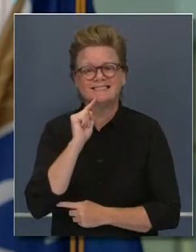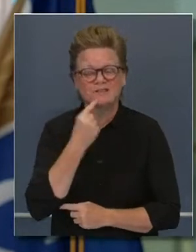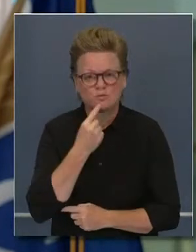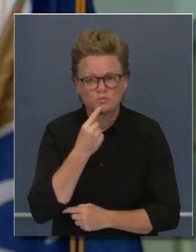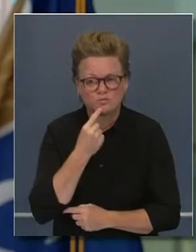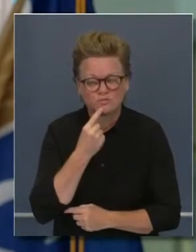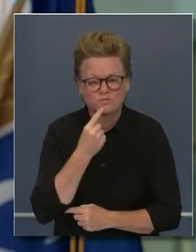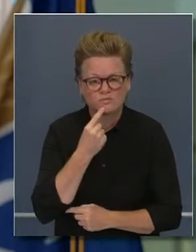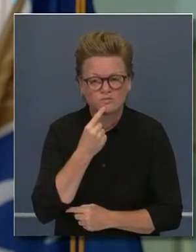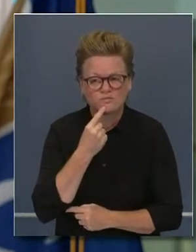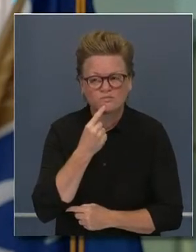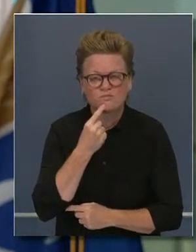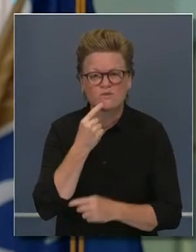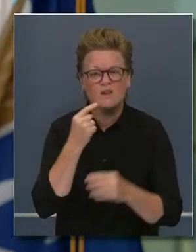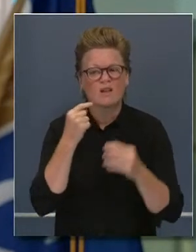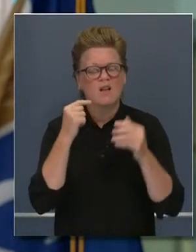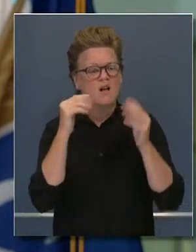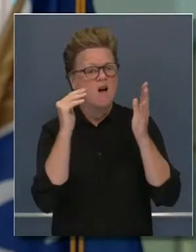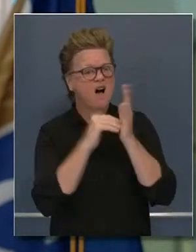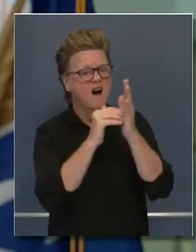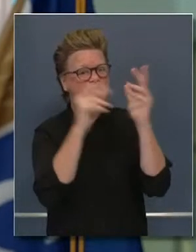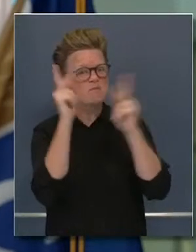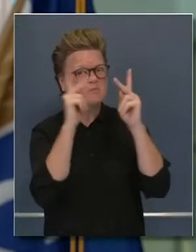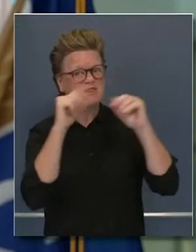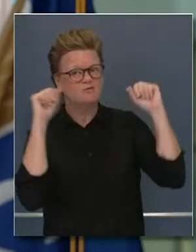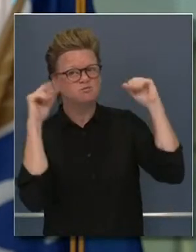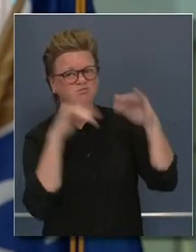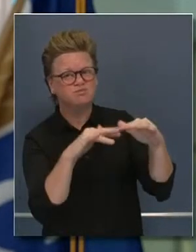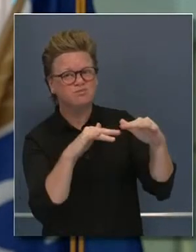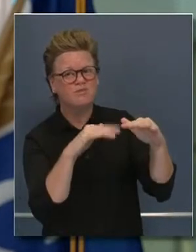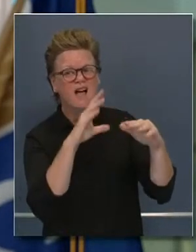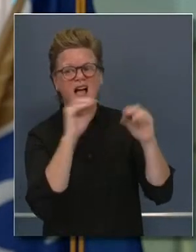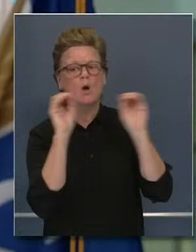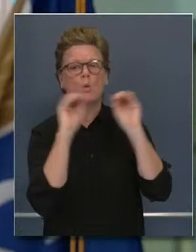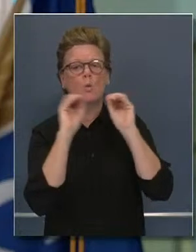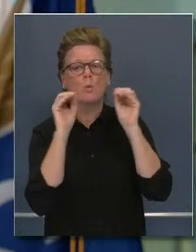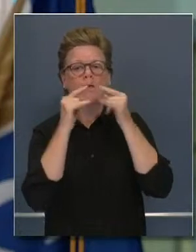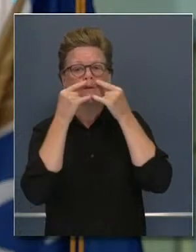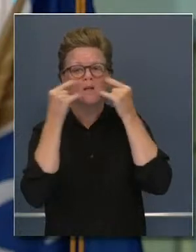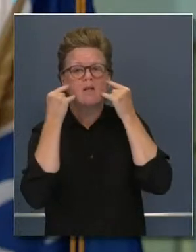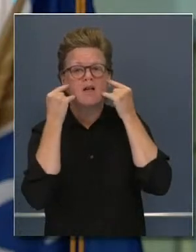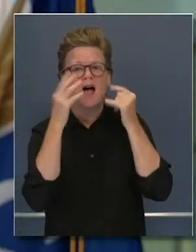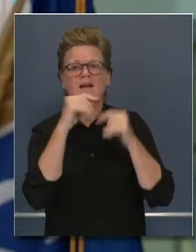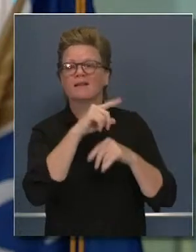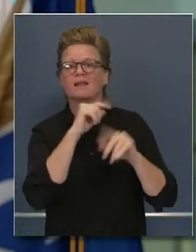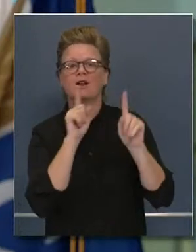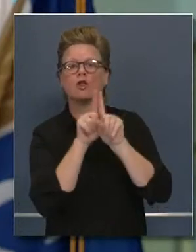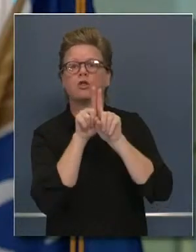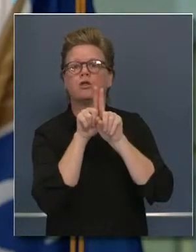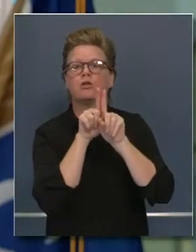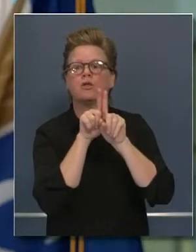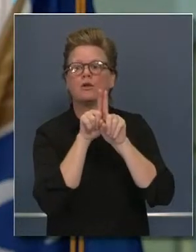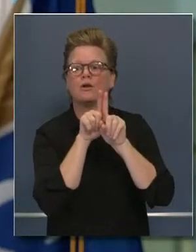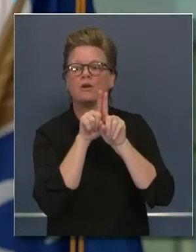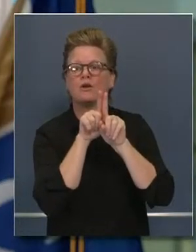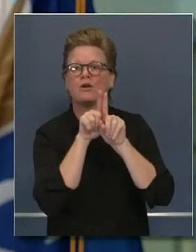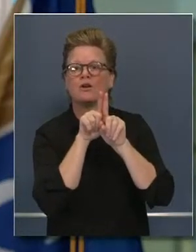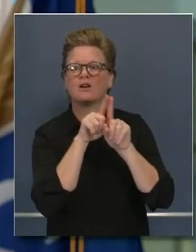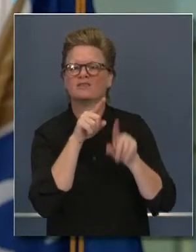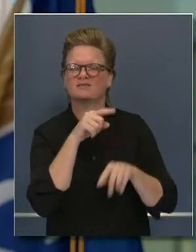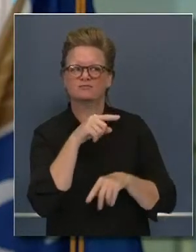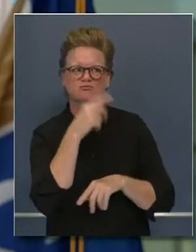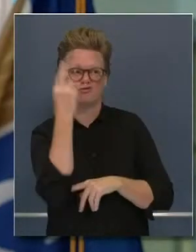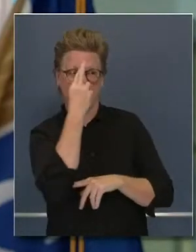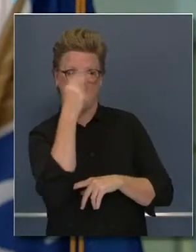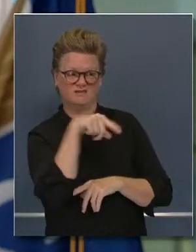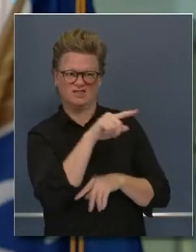or social distancing, not wearing masks. In fact, quite the contrary. Quite literally, someone can lose their lives. And I know that's not the intent of